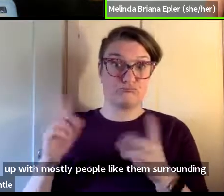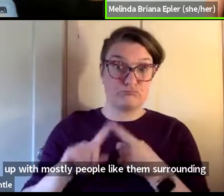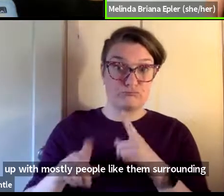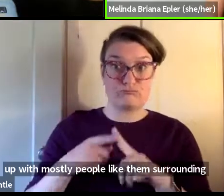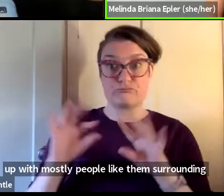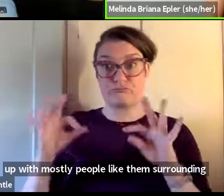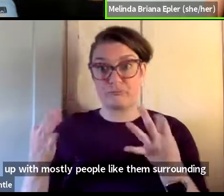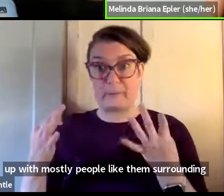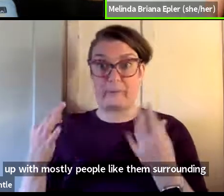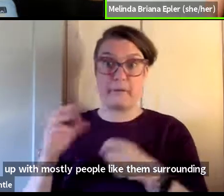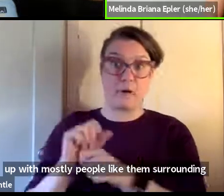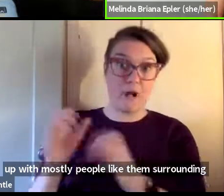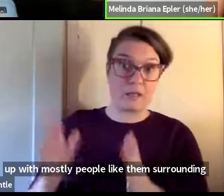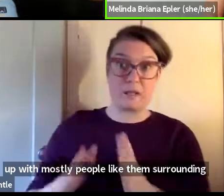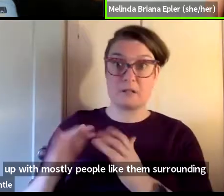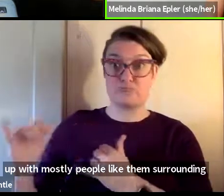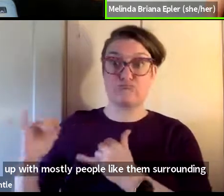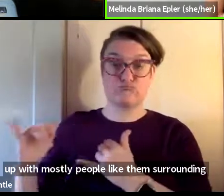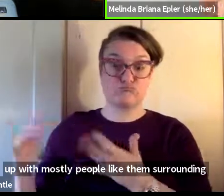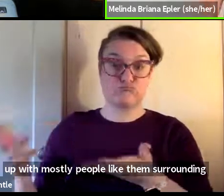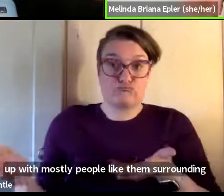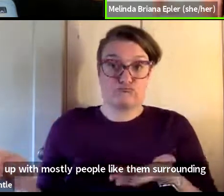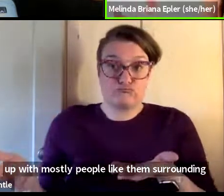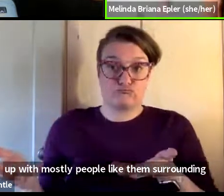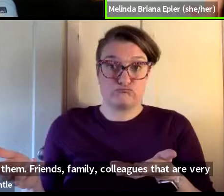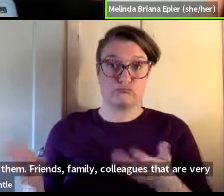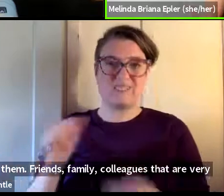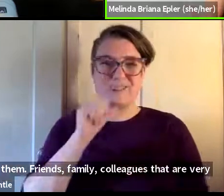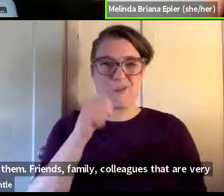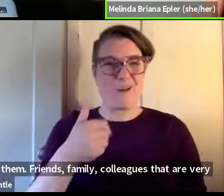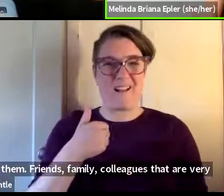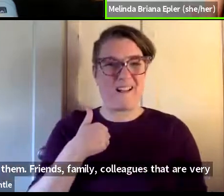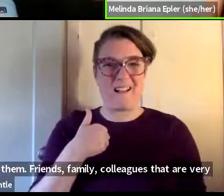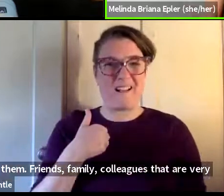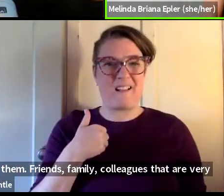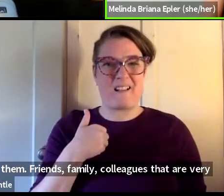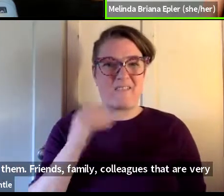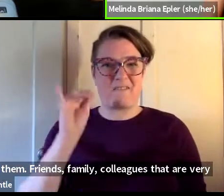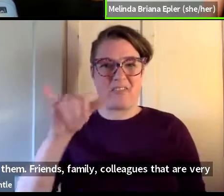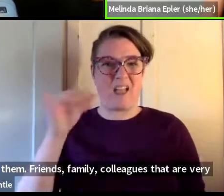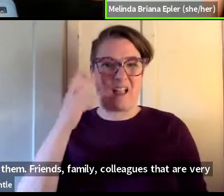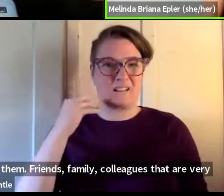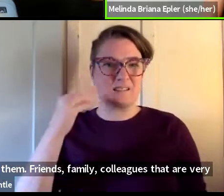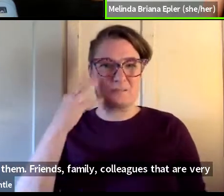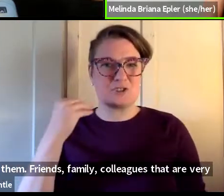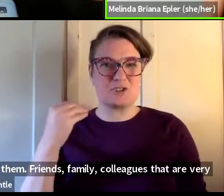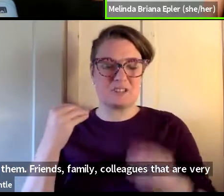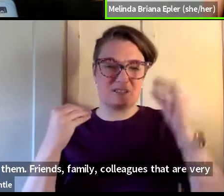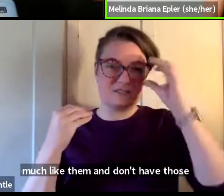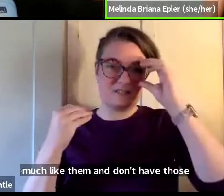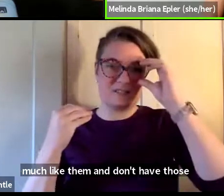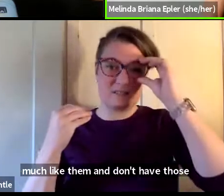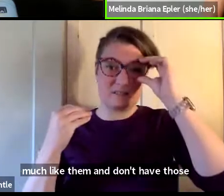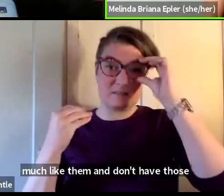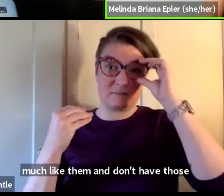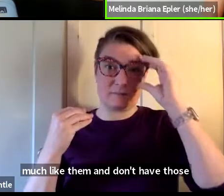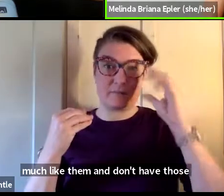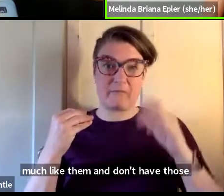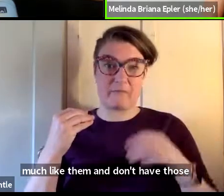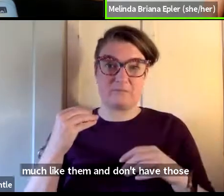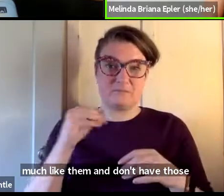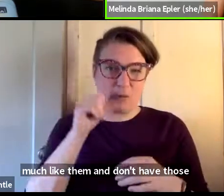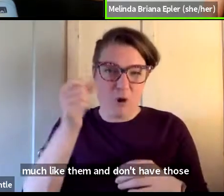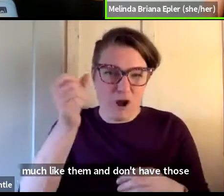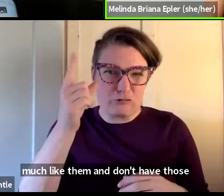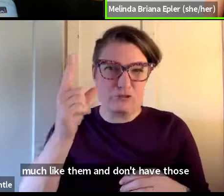that are very much like them and don't have those experiences and understanding of what